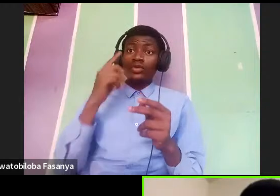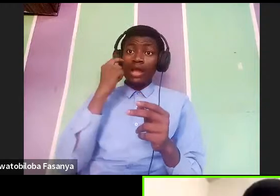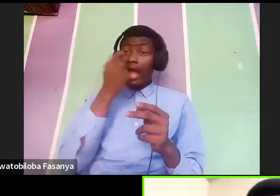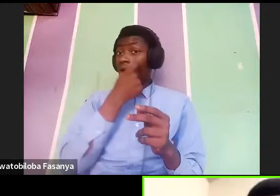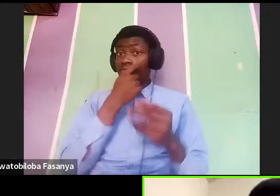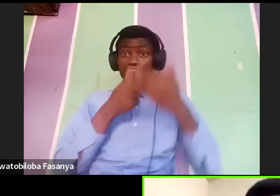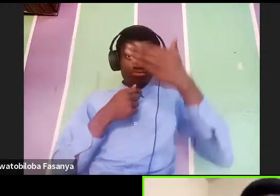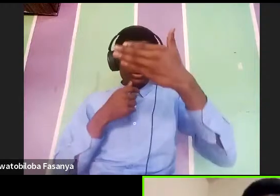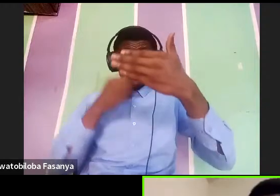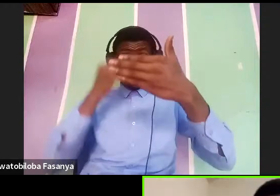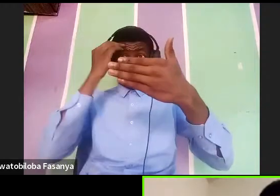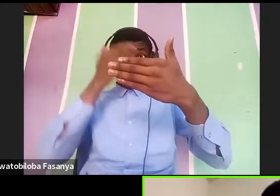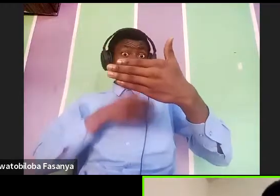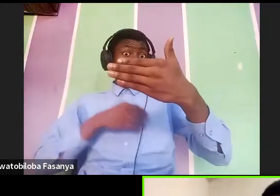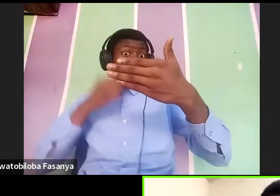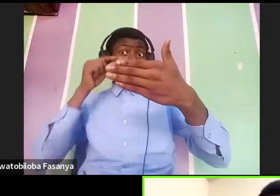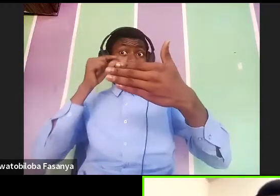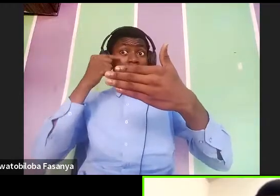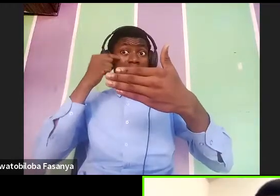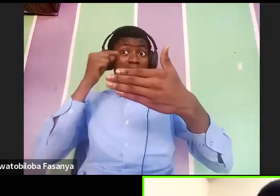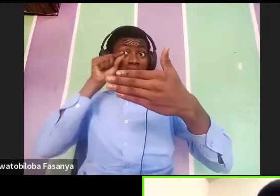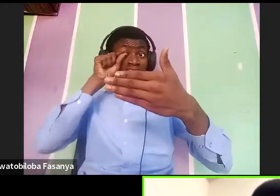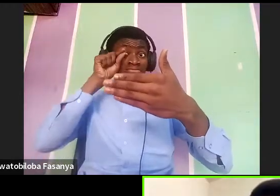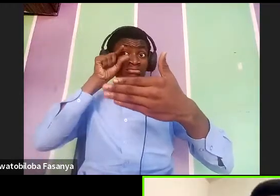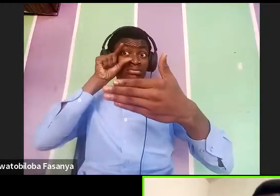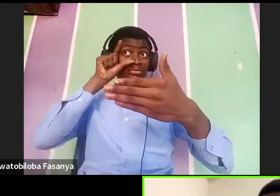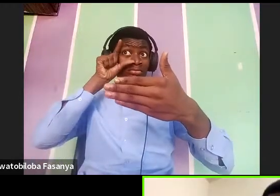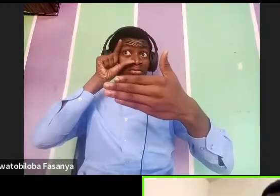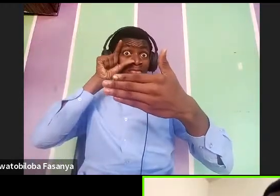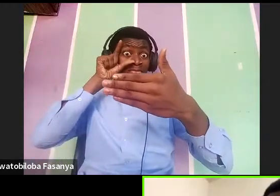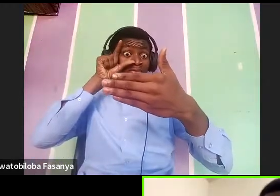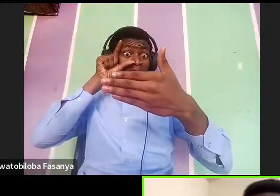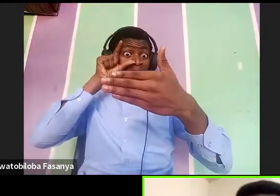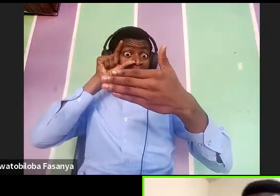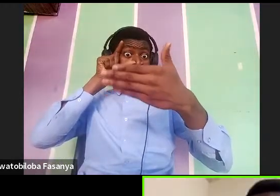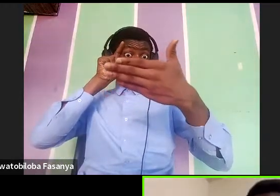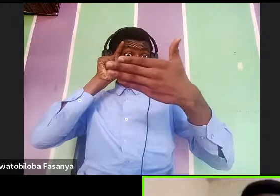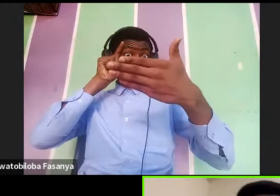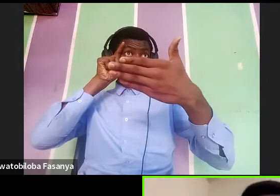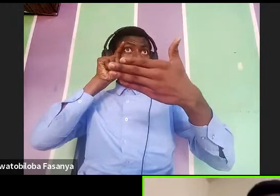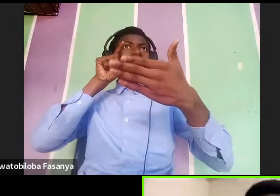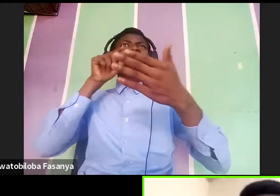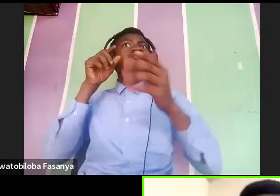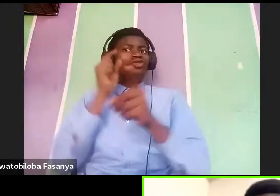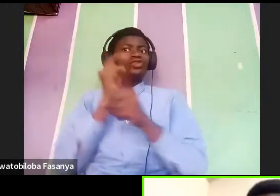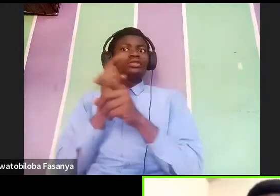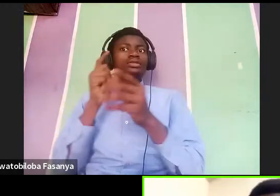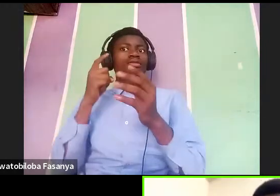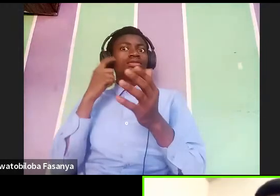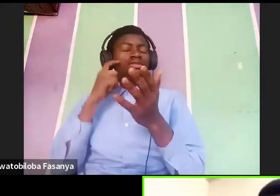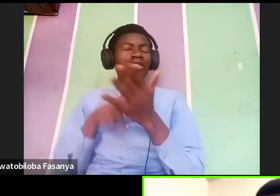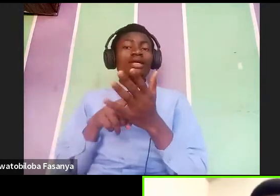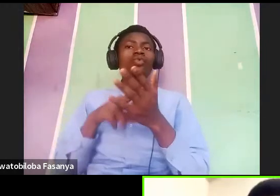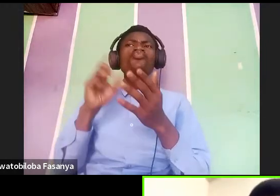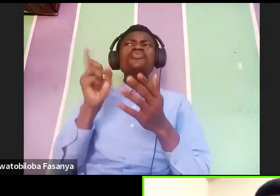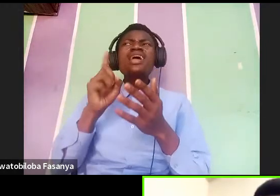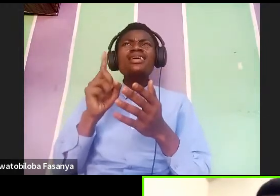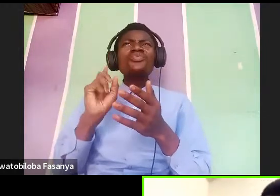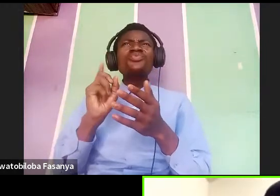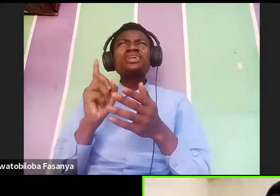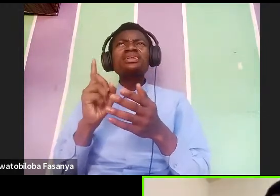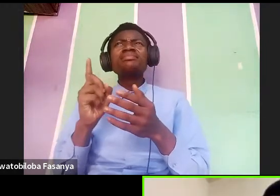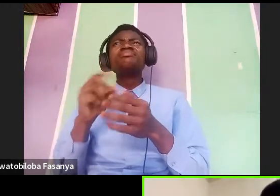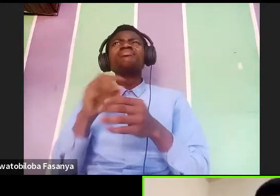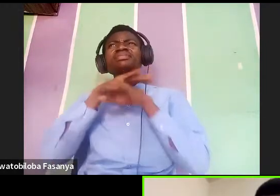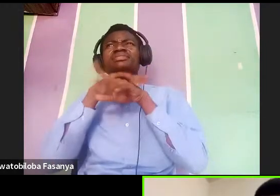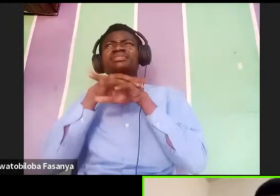as possible. And is it something which maybe identify where is it exactly on the